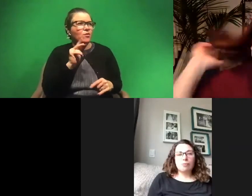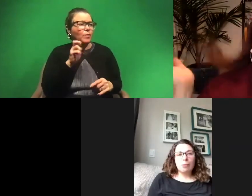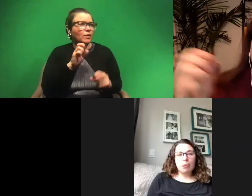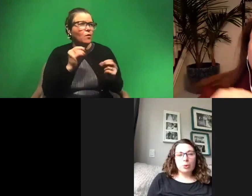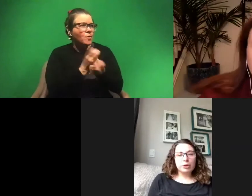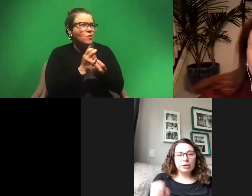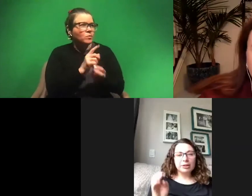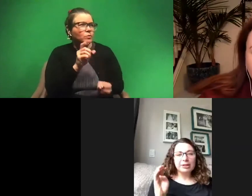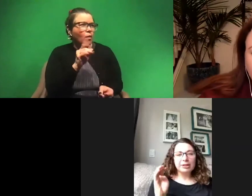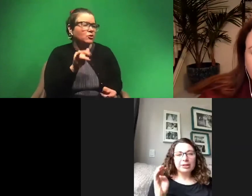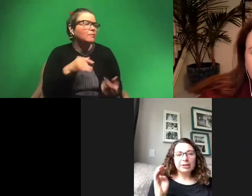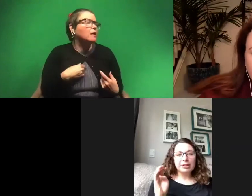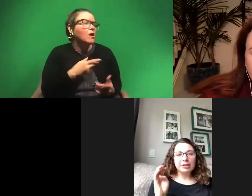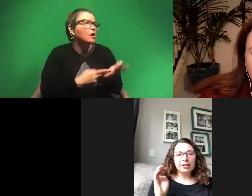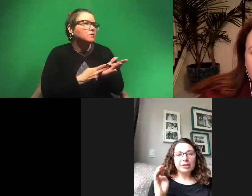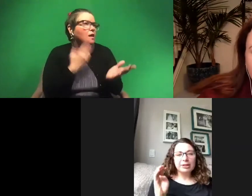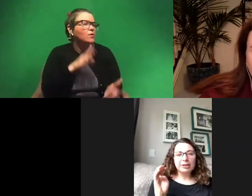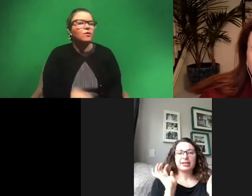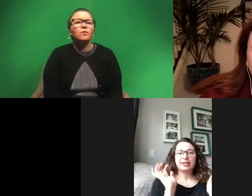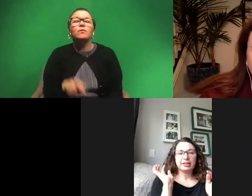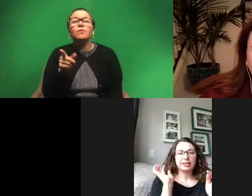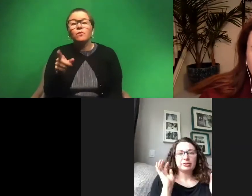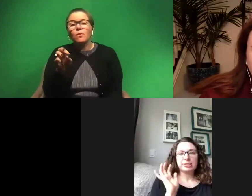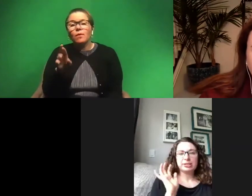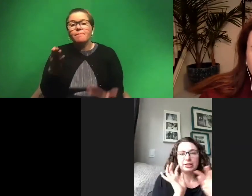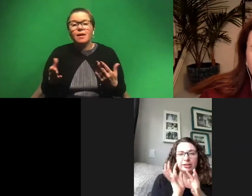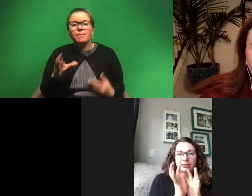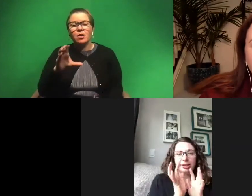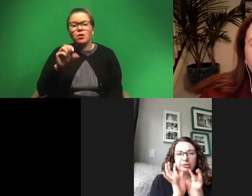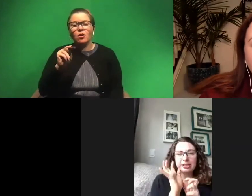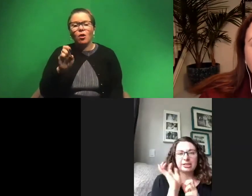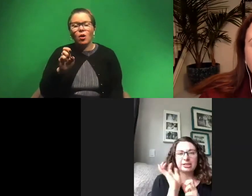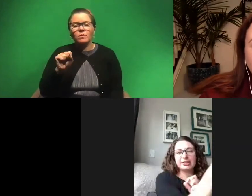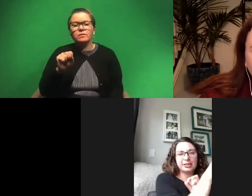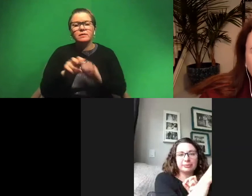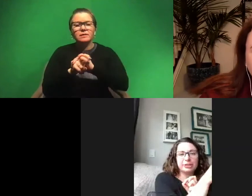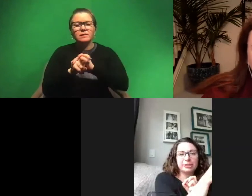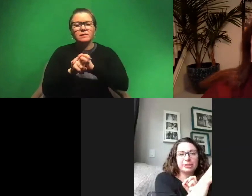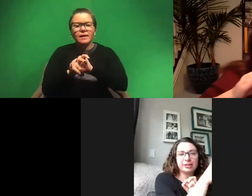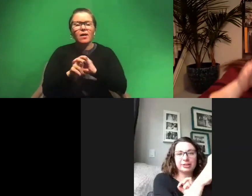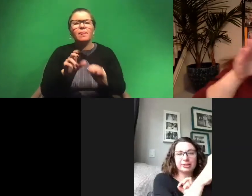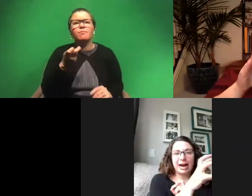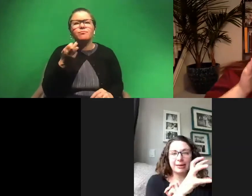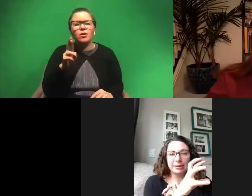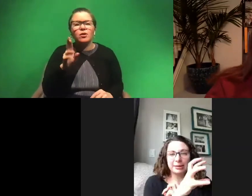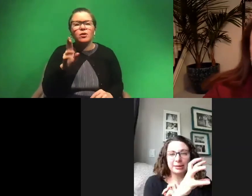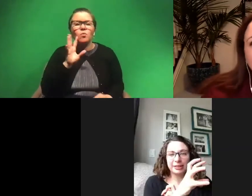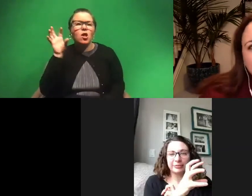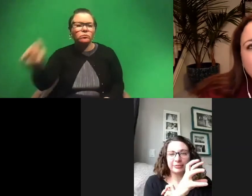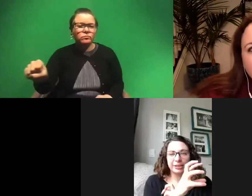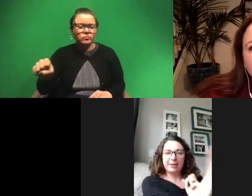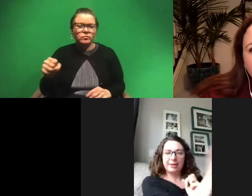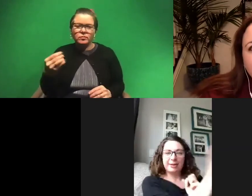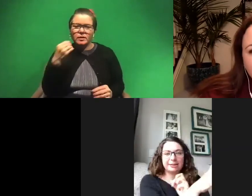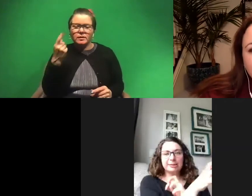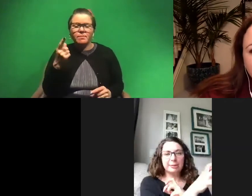know. All right. Or like maybe the ones that like a cone snail, like the predatory snails that like reach out and grab something like a fish, like